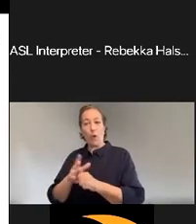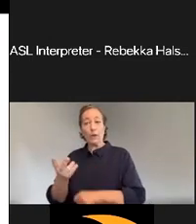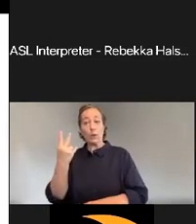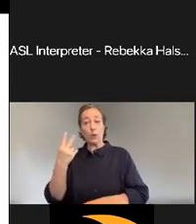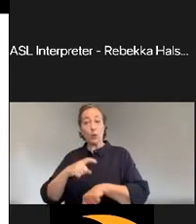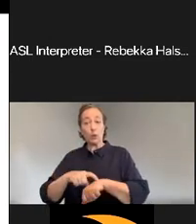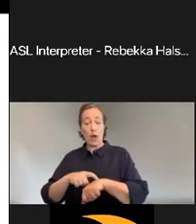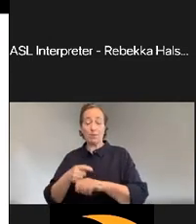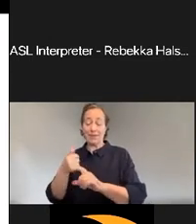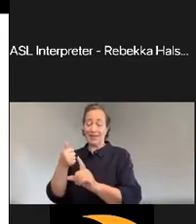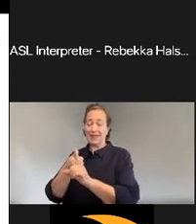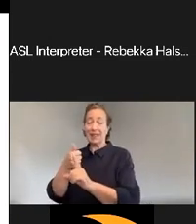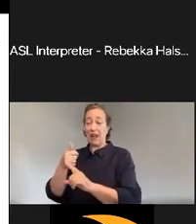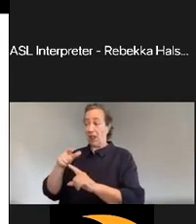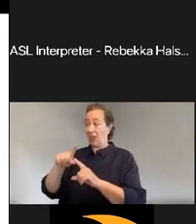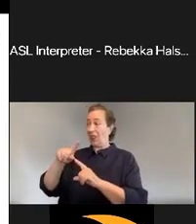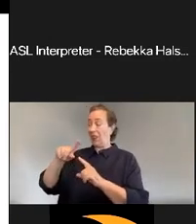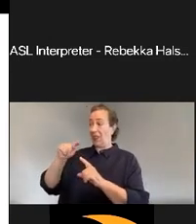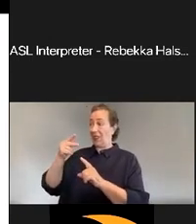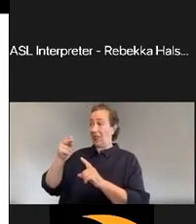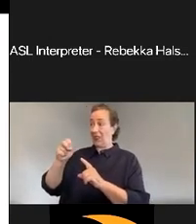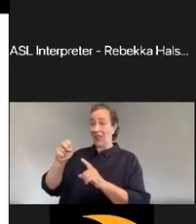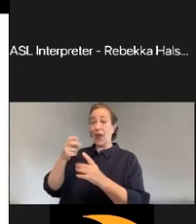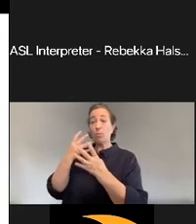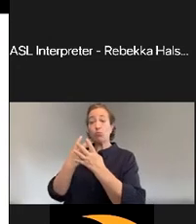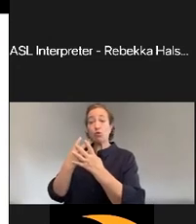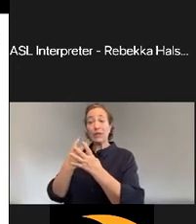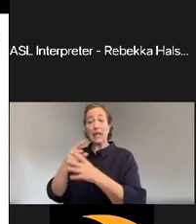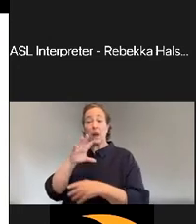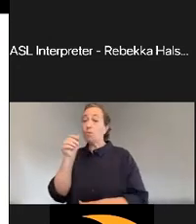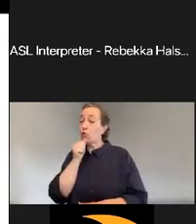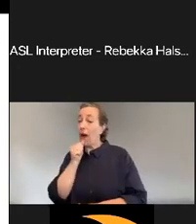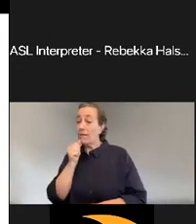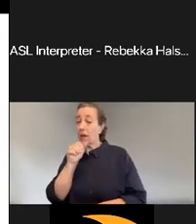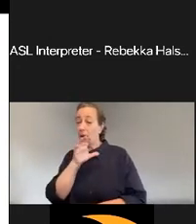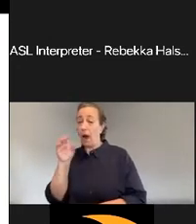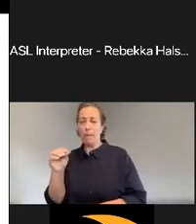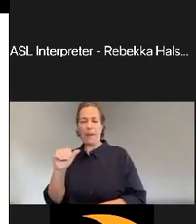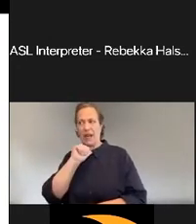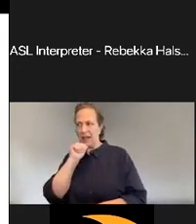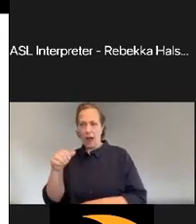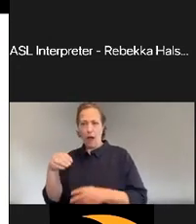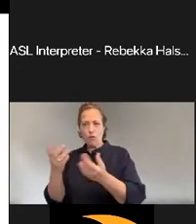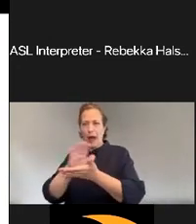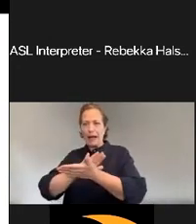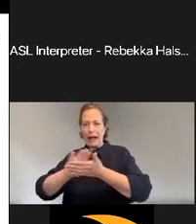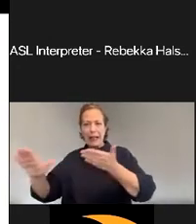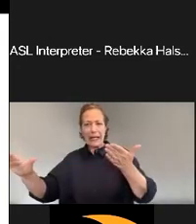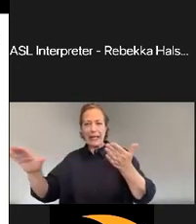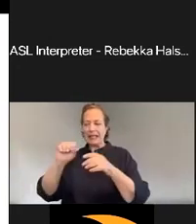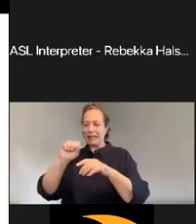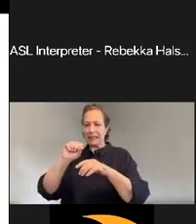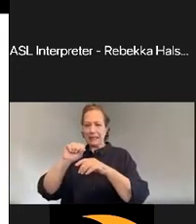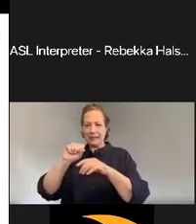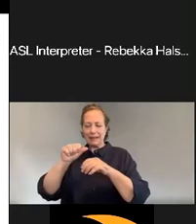and safety procedures implemented by the private prison company that runs his facility. When he arrived in